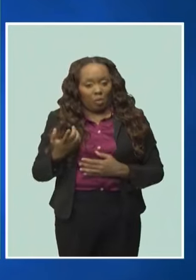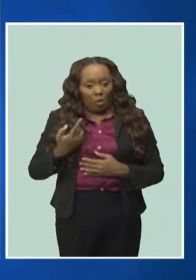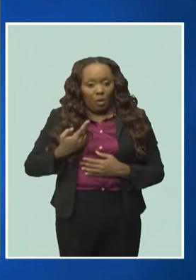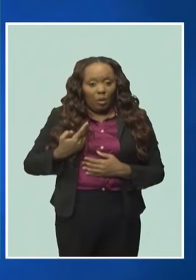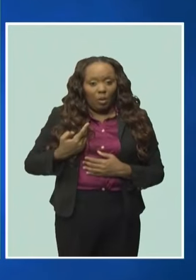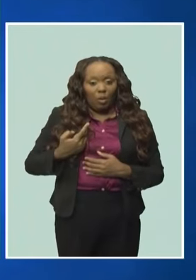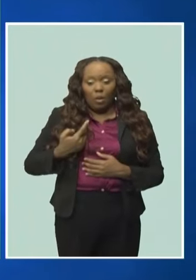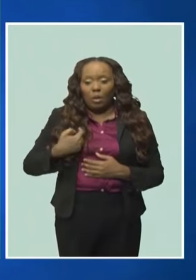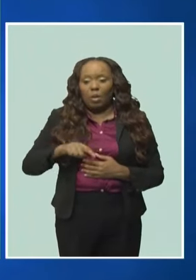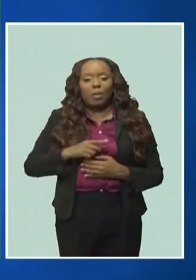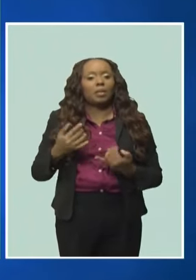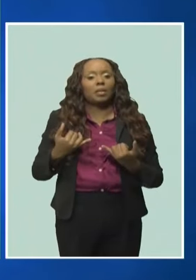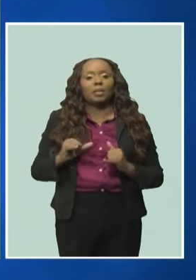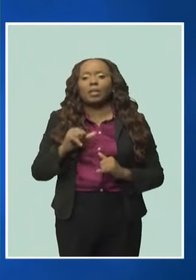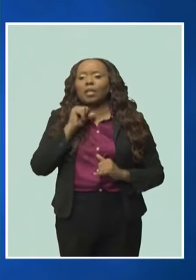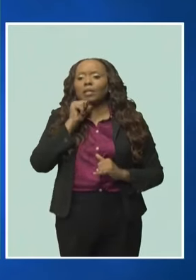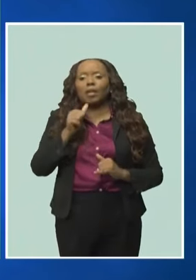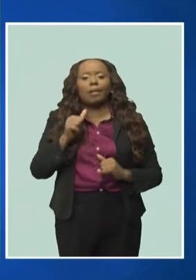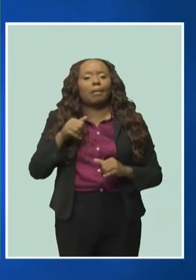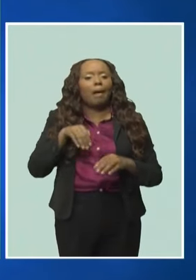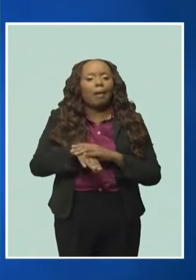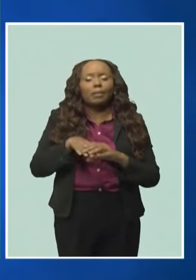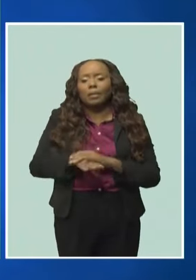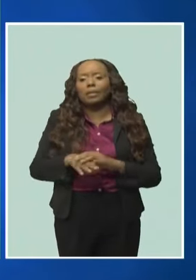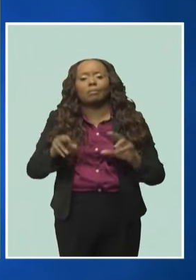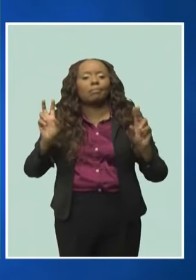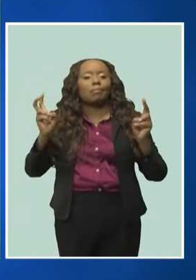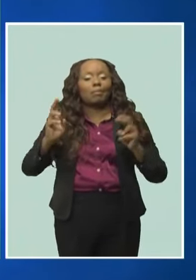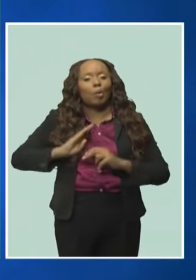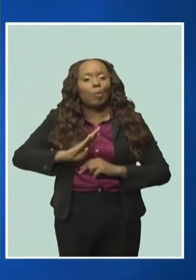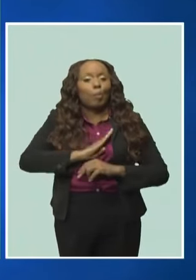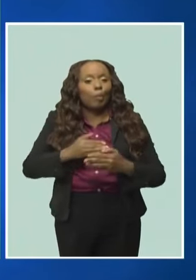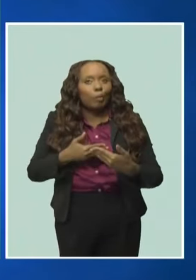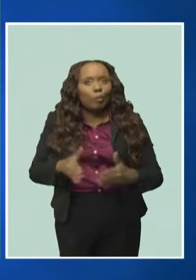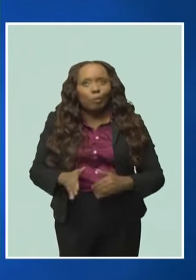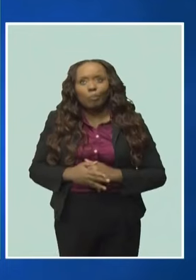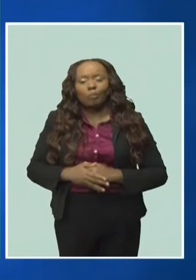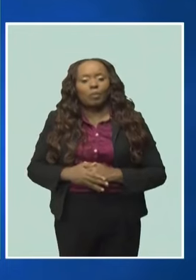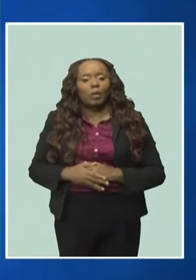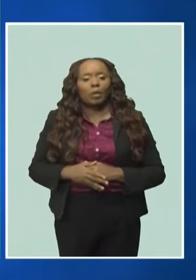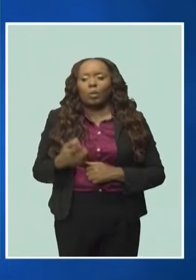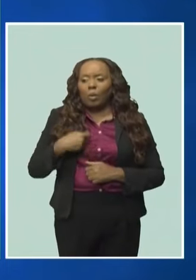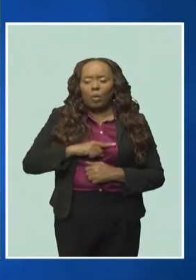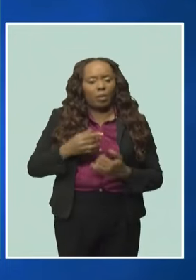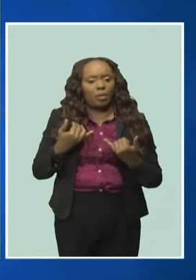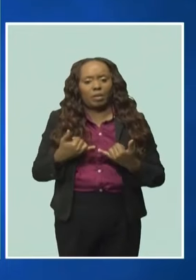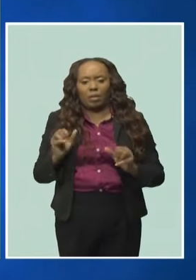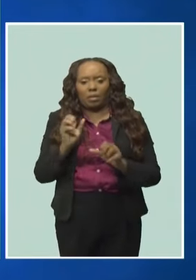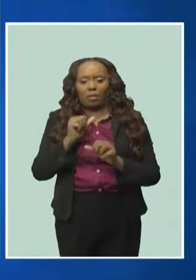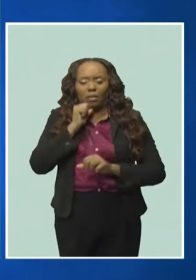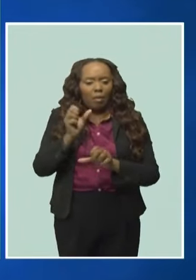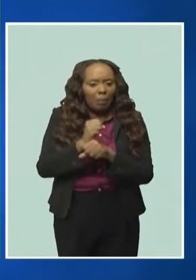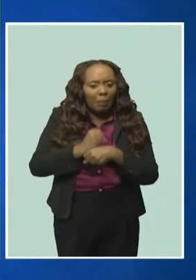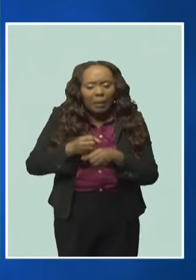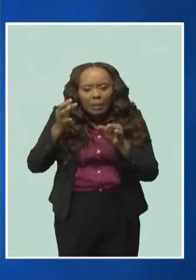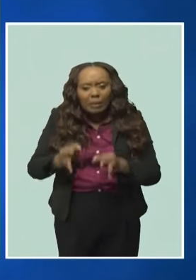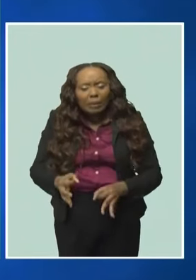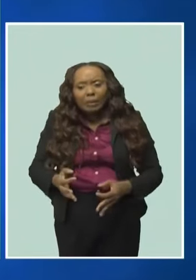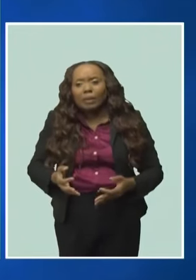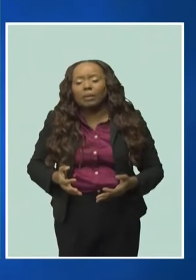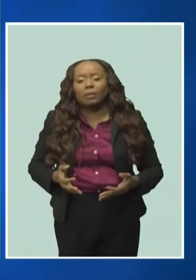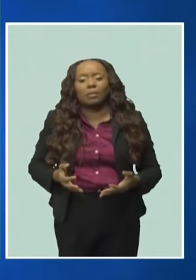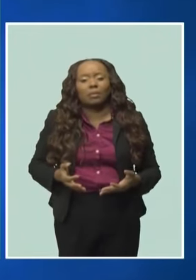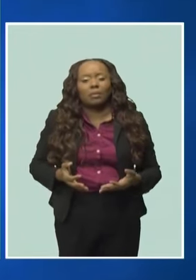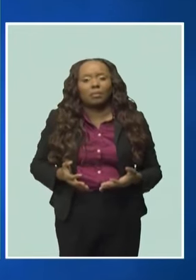in the boardroom. Women are still not having a seat at the table of decision-making. And that is why we're saying,